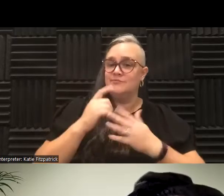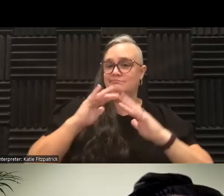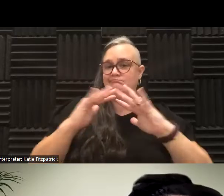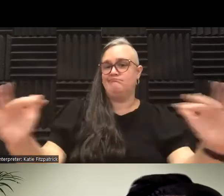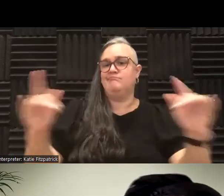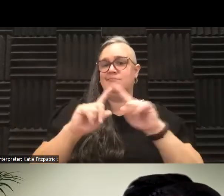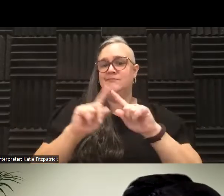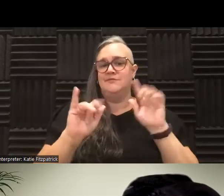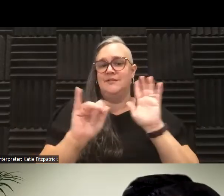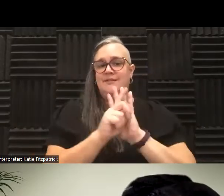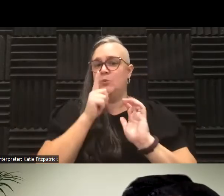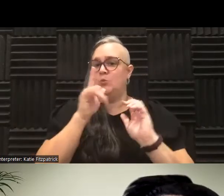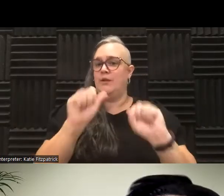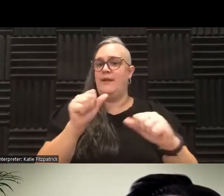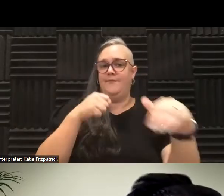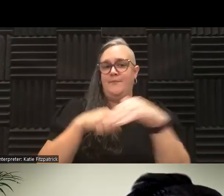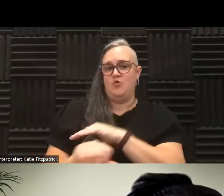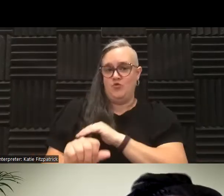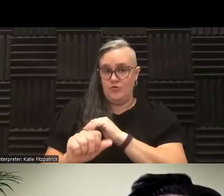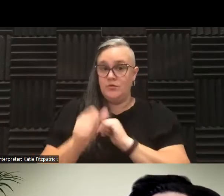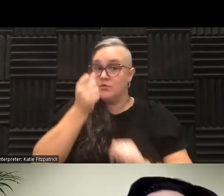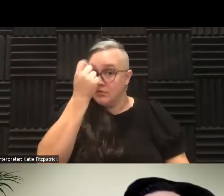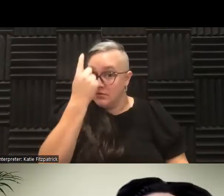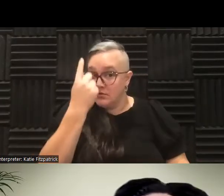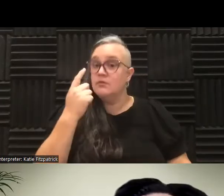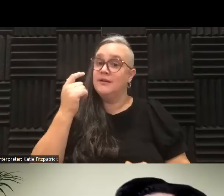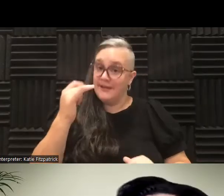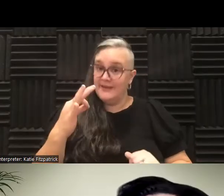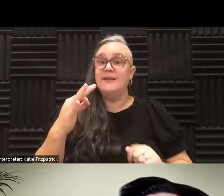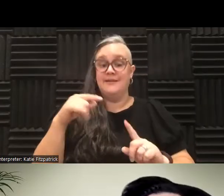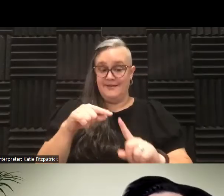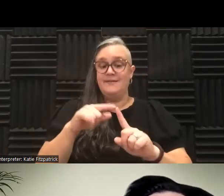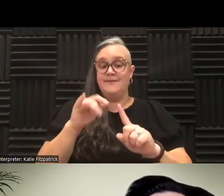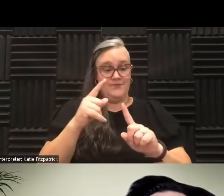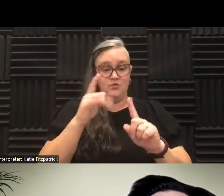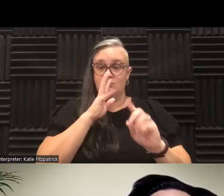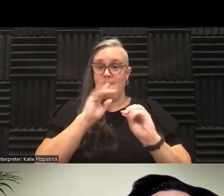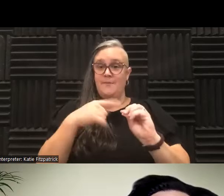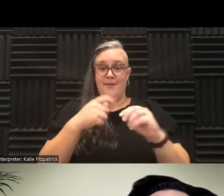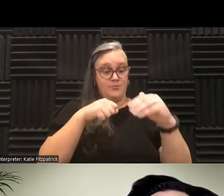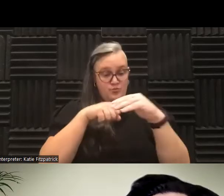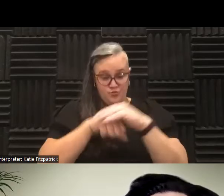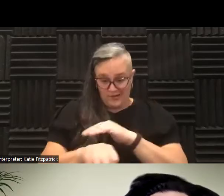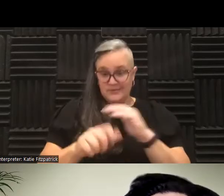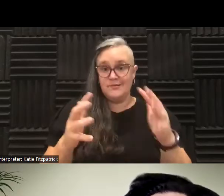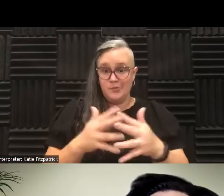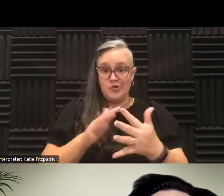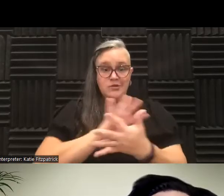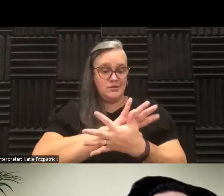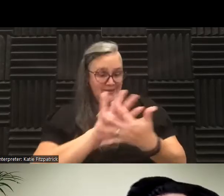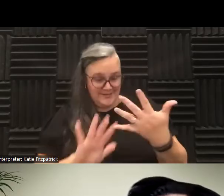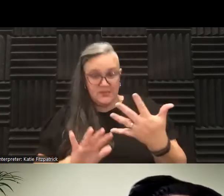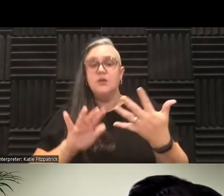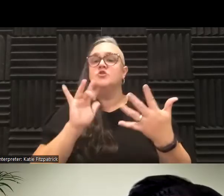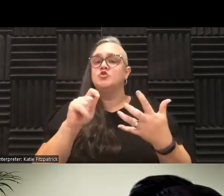identities that give birth. As such, incorporating the use of inclusive language when talking about pregnancy, birthing,